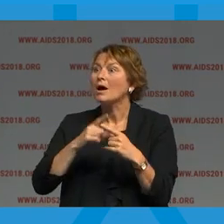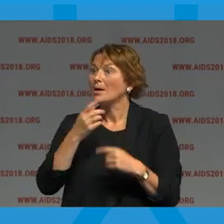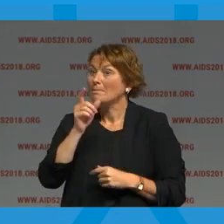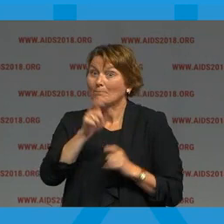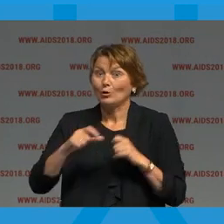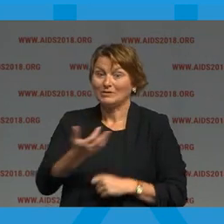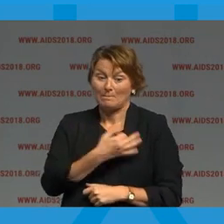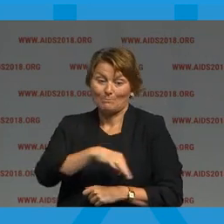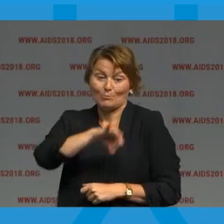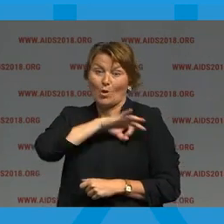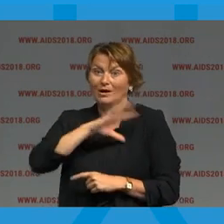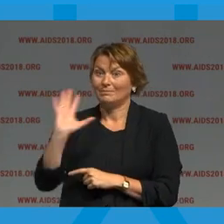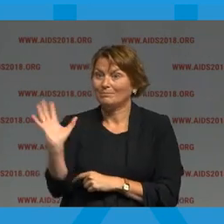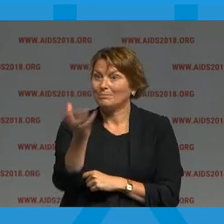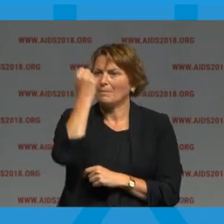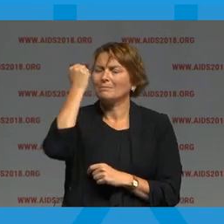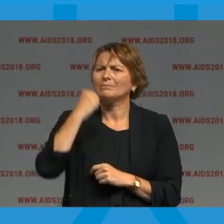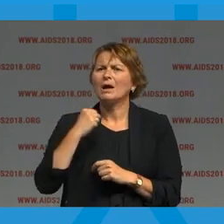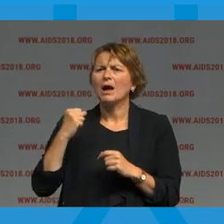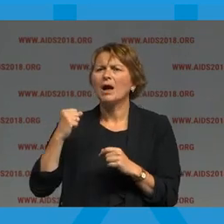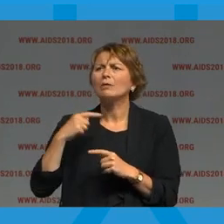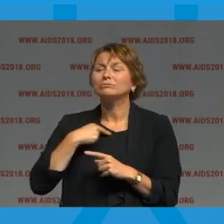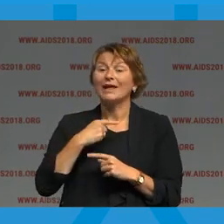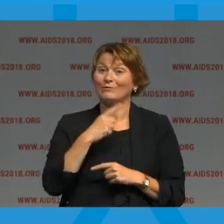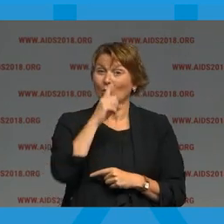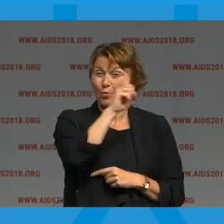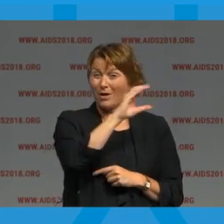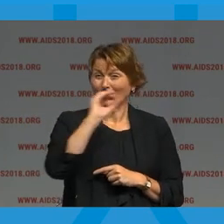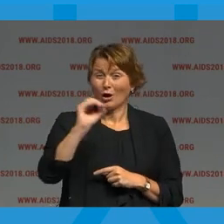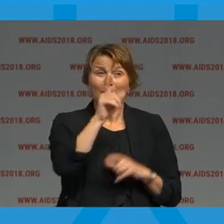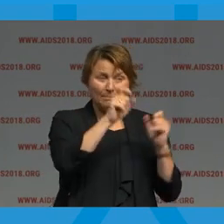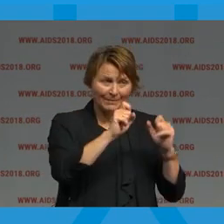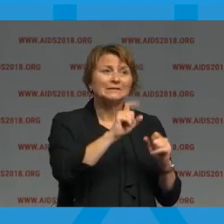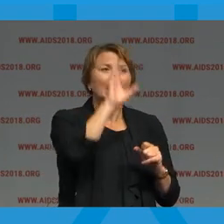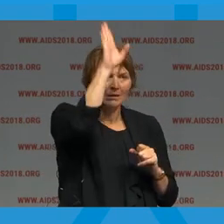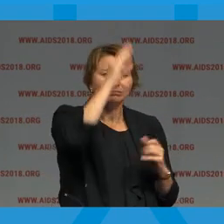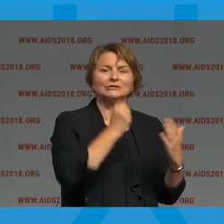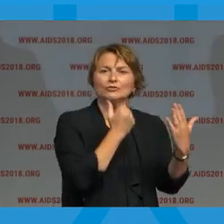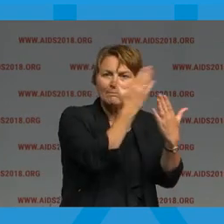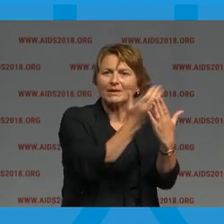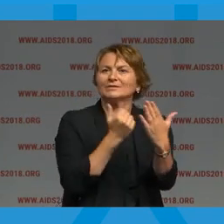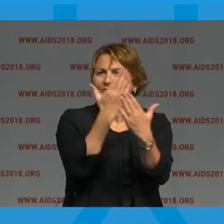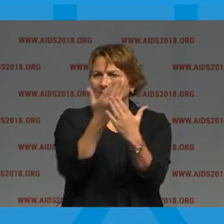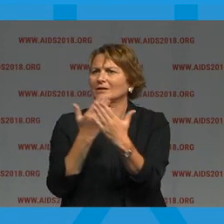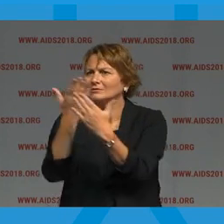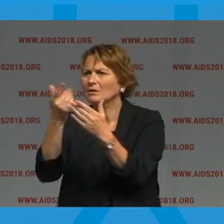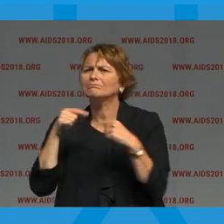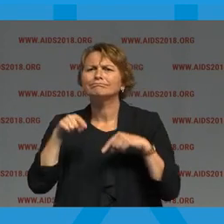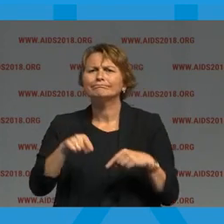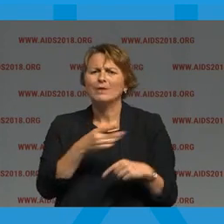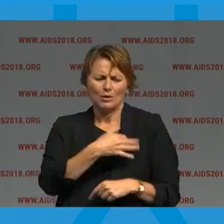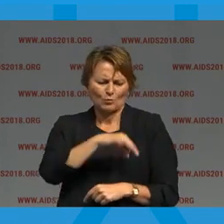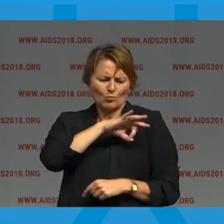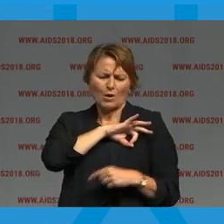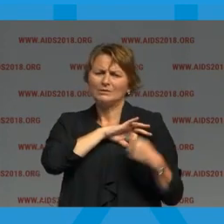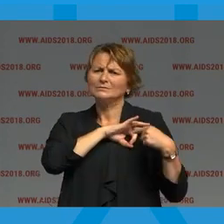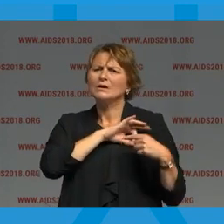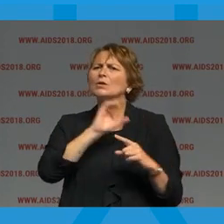over 100 submissions for this prize, and it's focused on stamping out